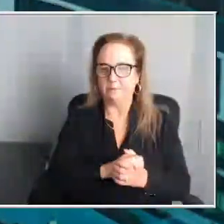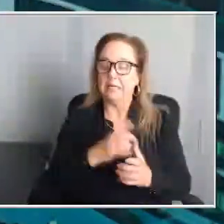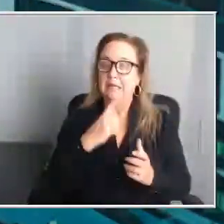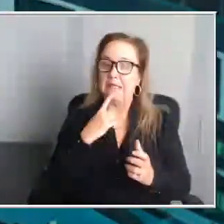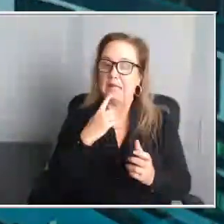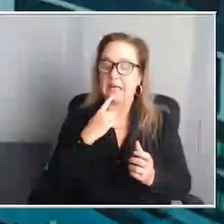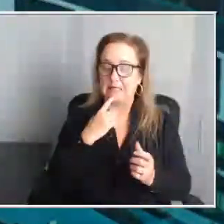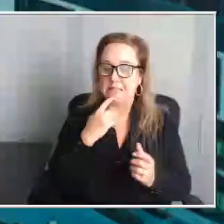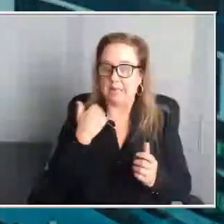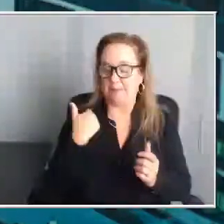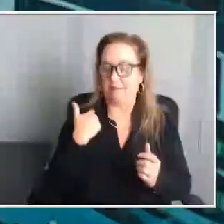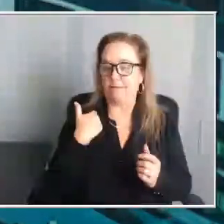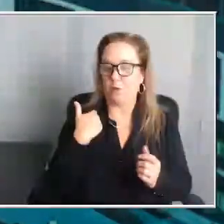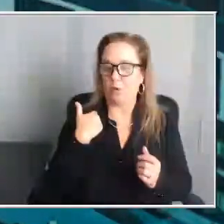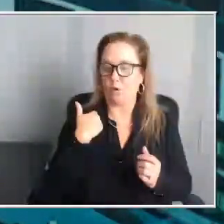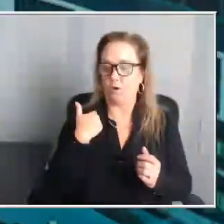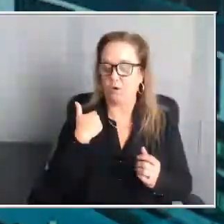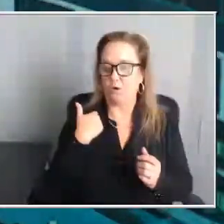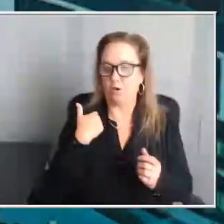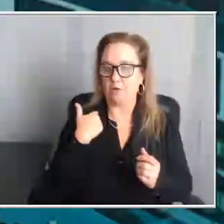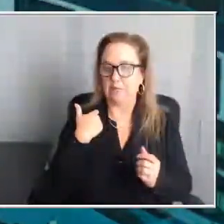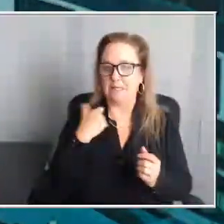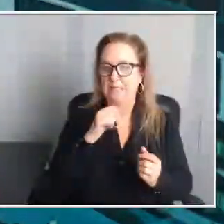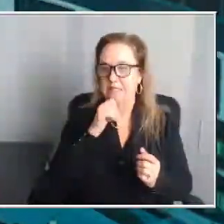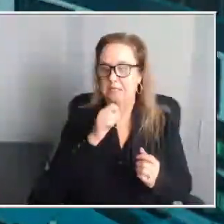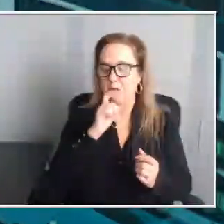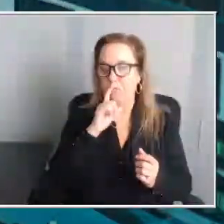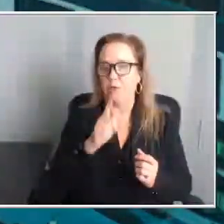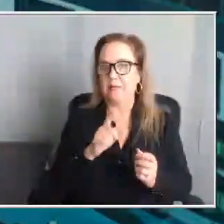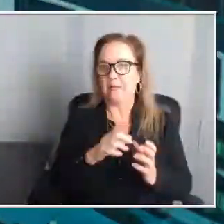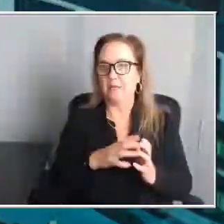said, it hasn't really been